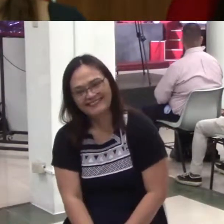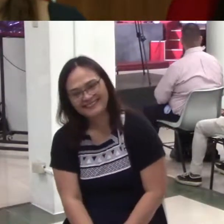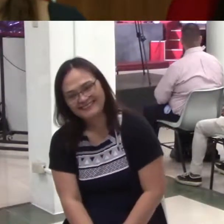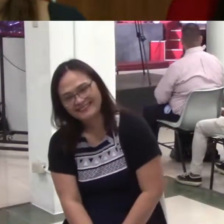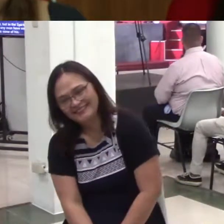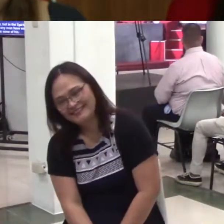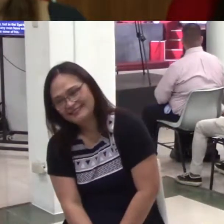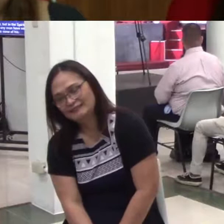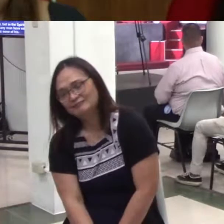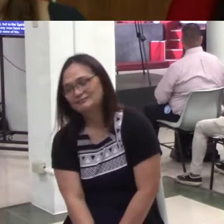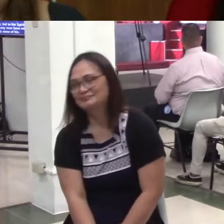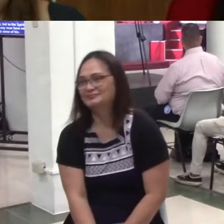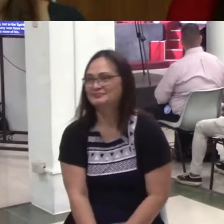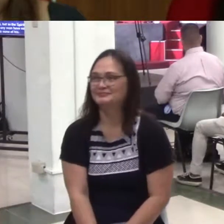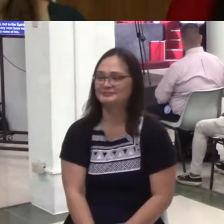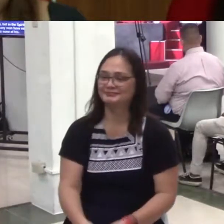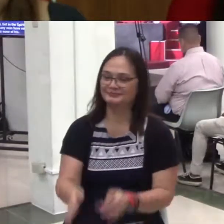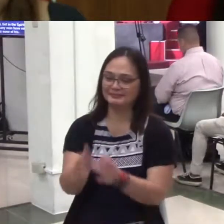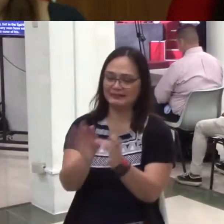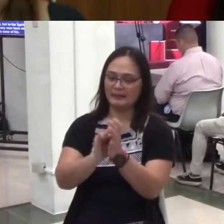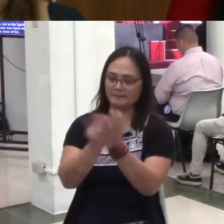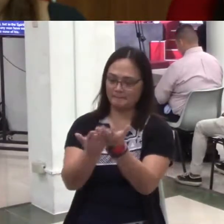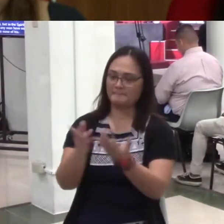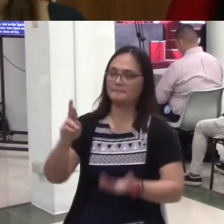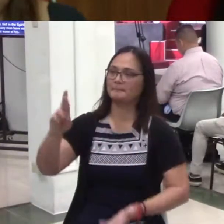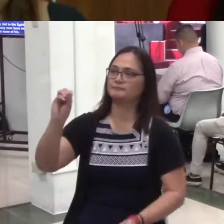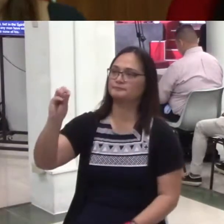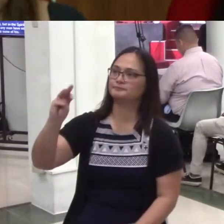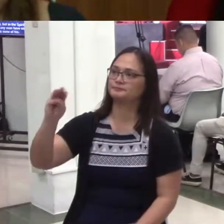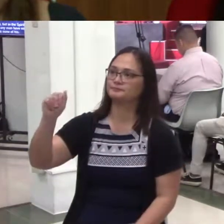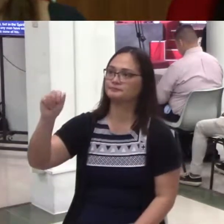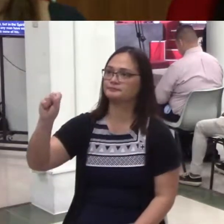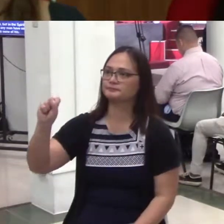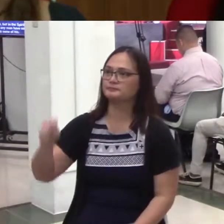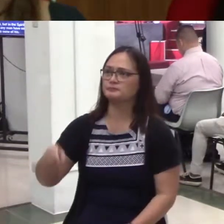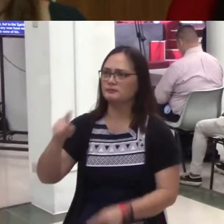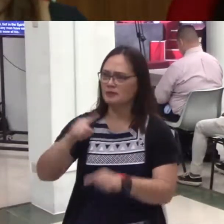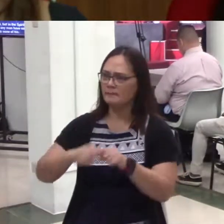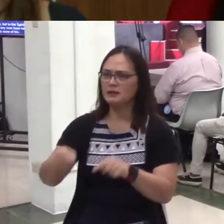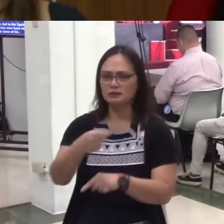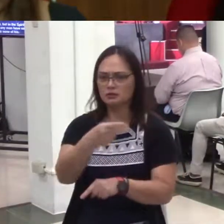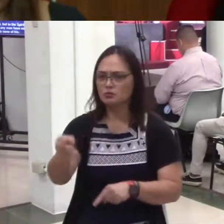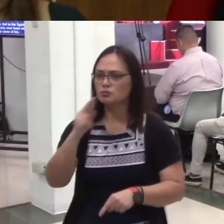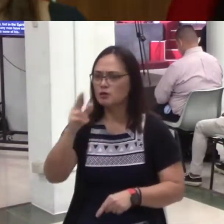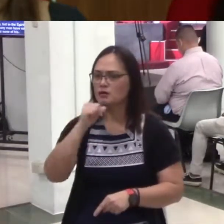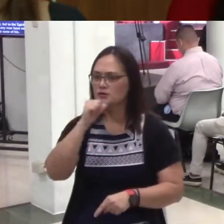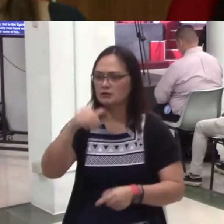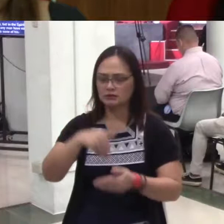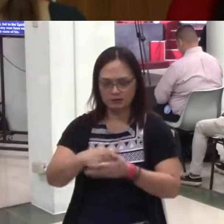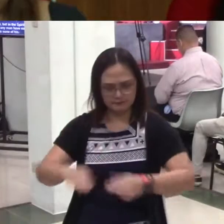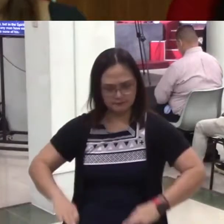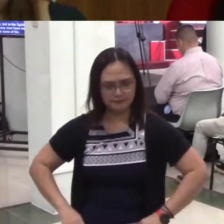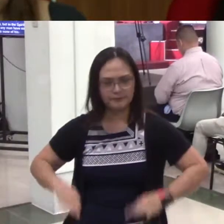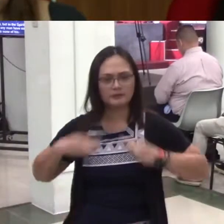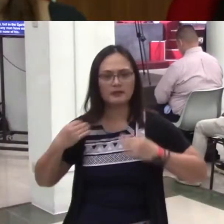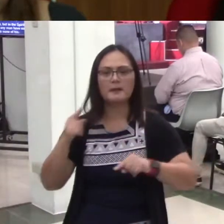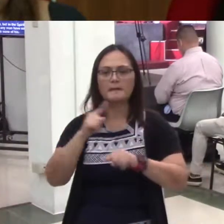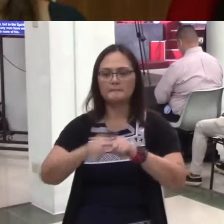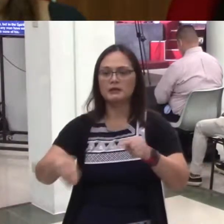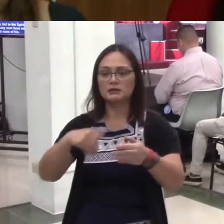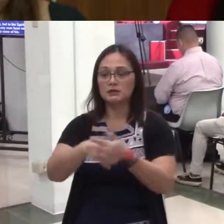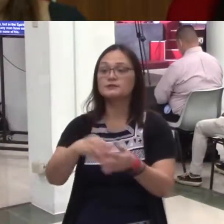Romans 8, 9 to 10. But ye are not in the flesh but in the spirit.